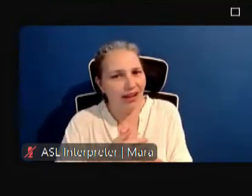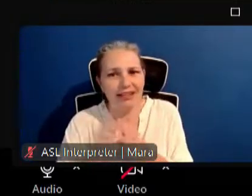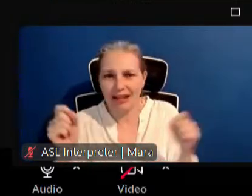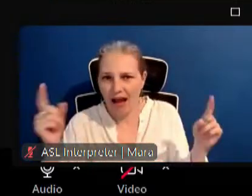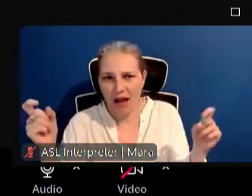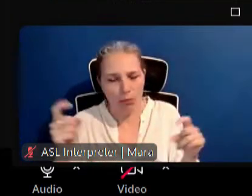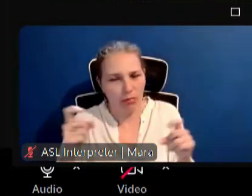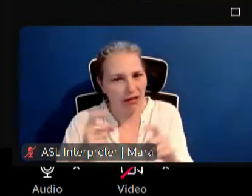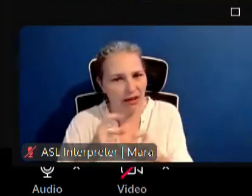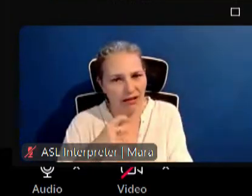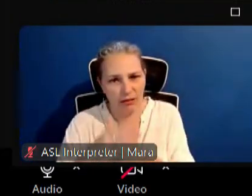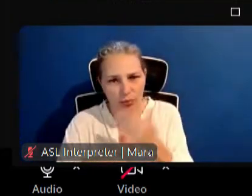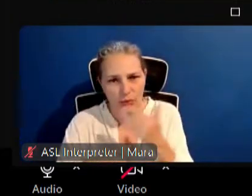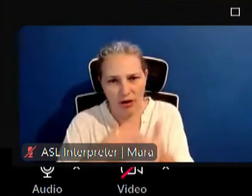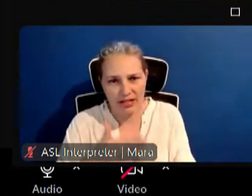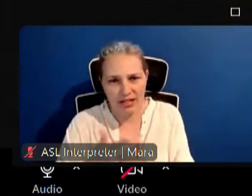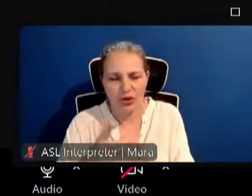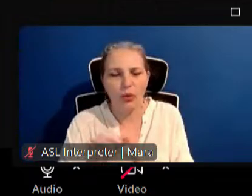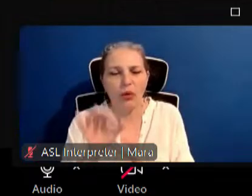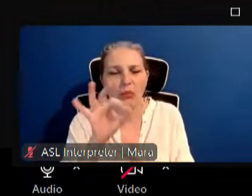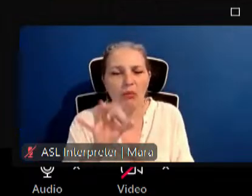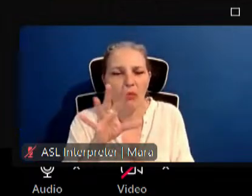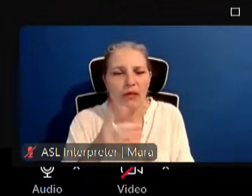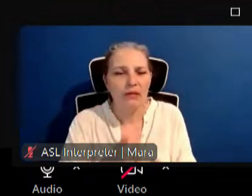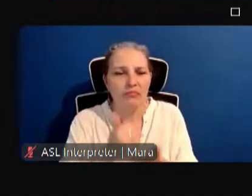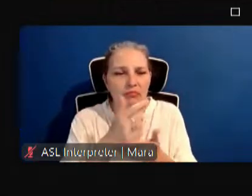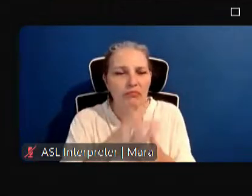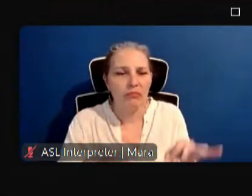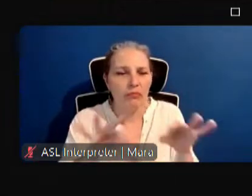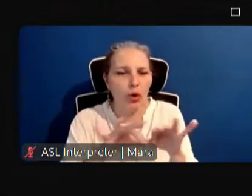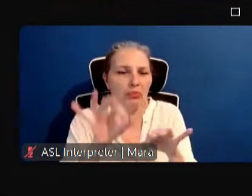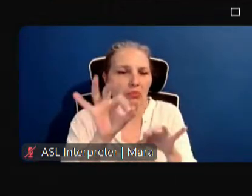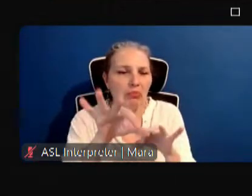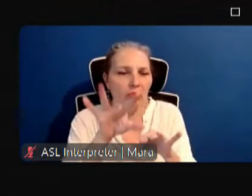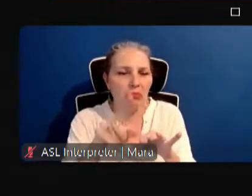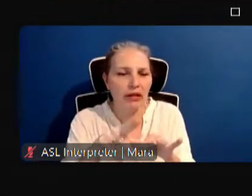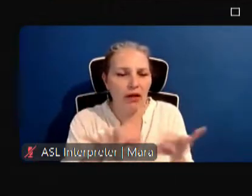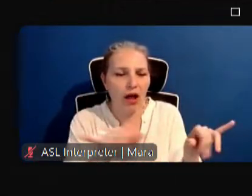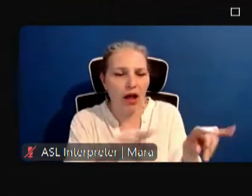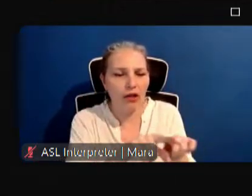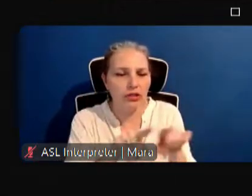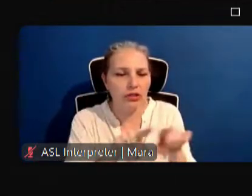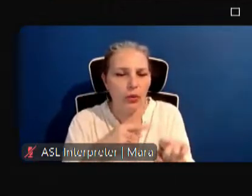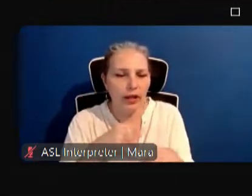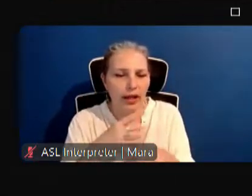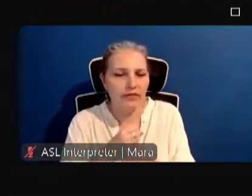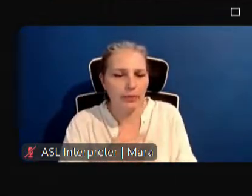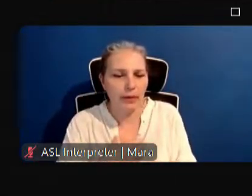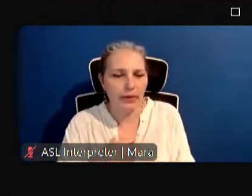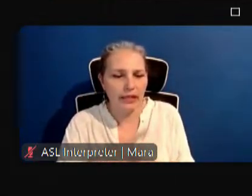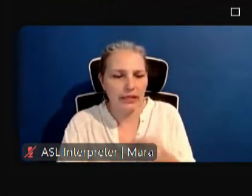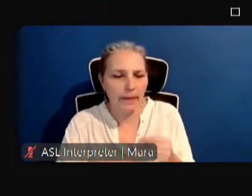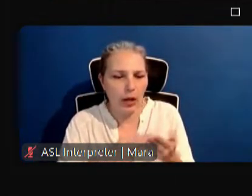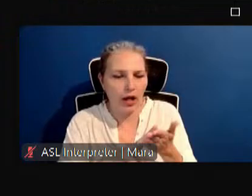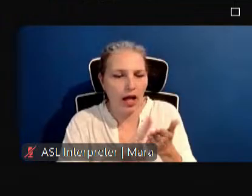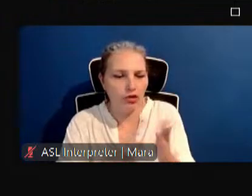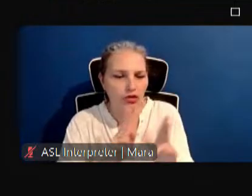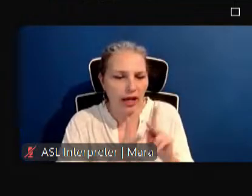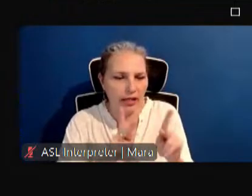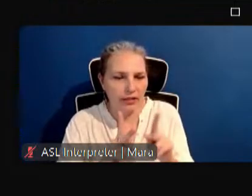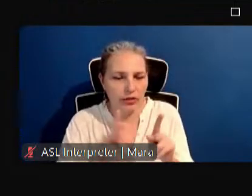we wanted to share a few important tips. Also, just to make a quick note, we've been receiving some complaints about contractors,